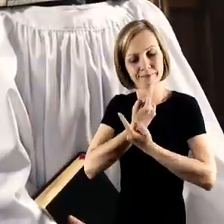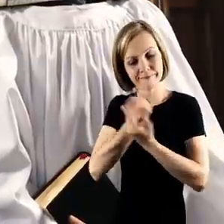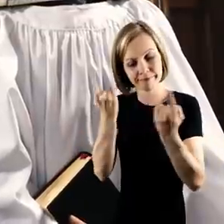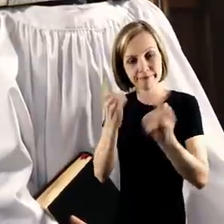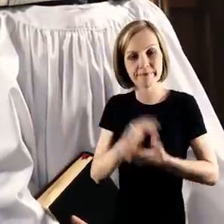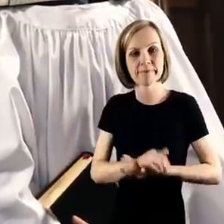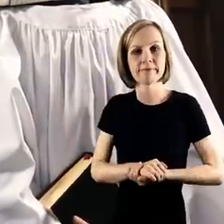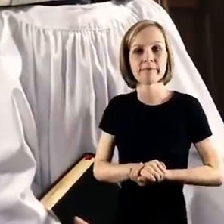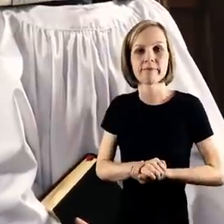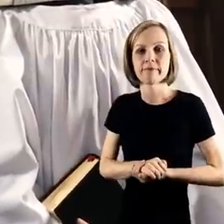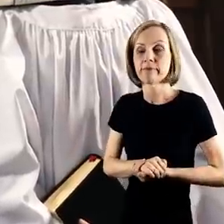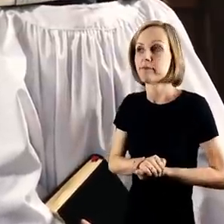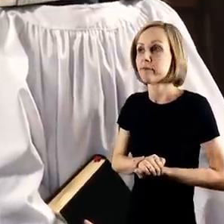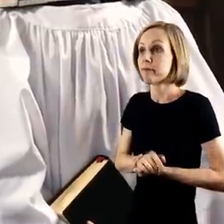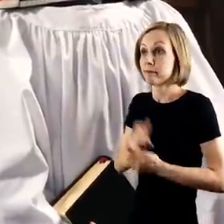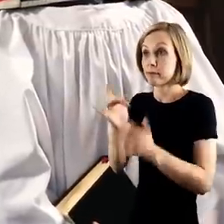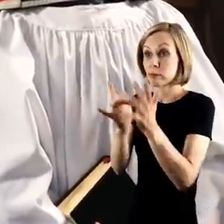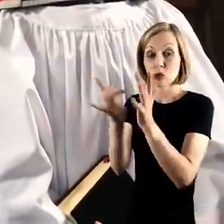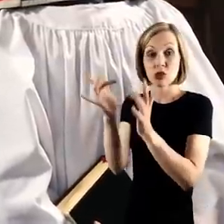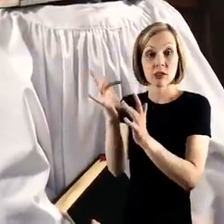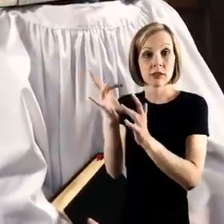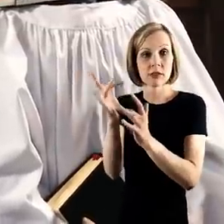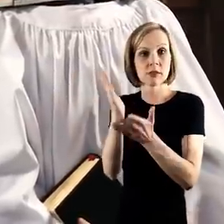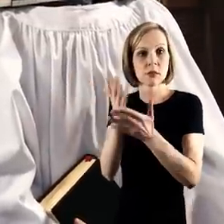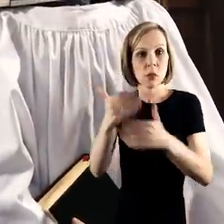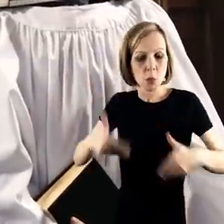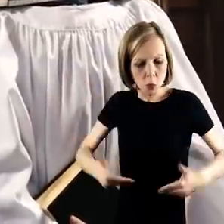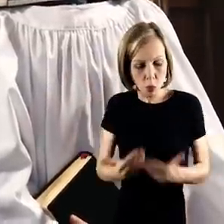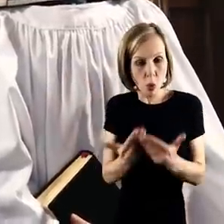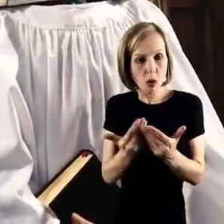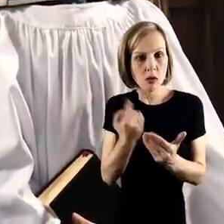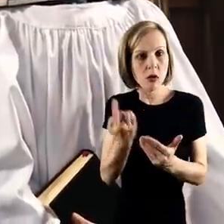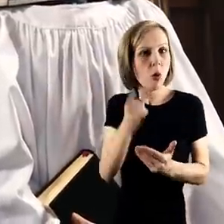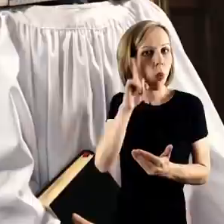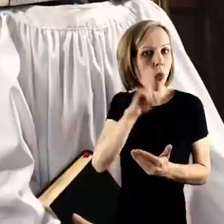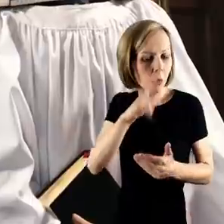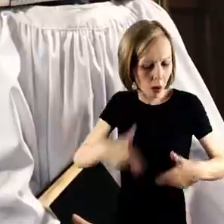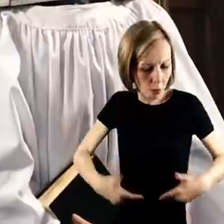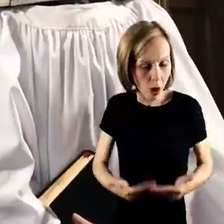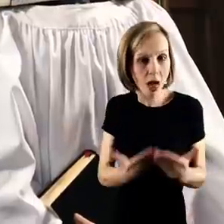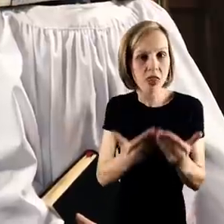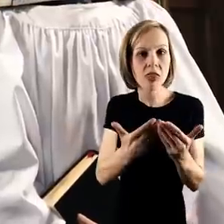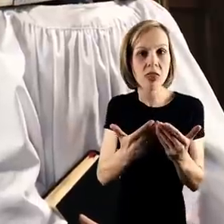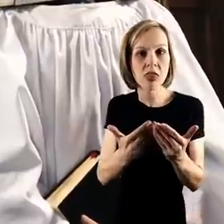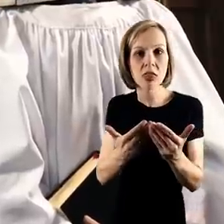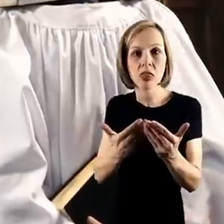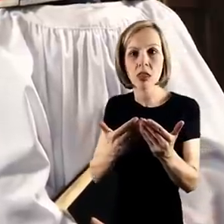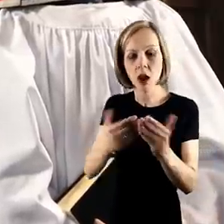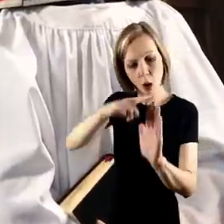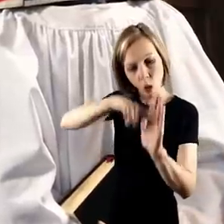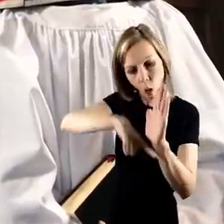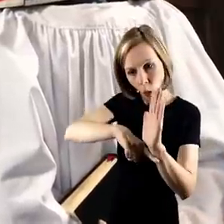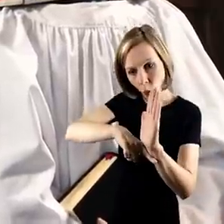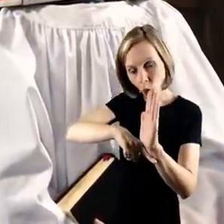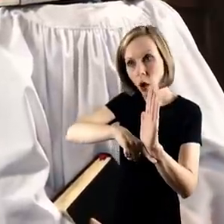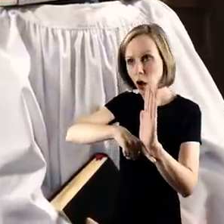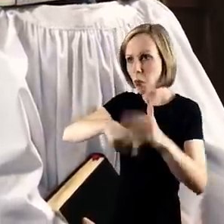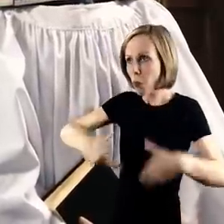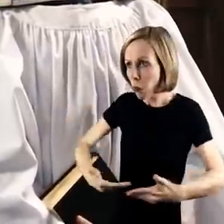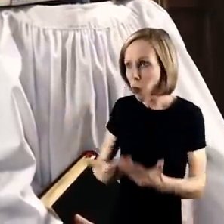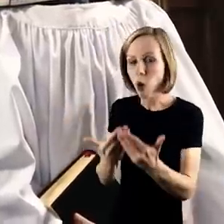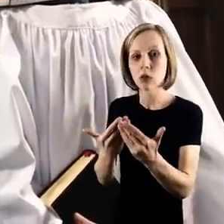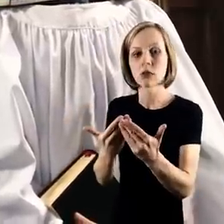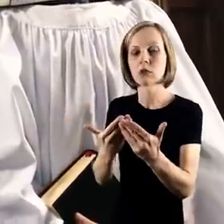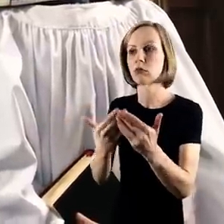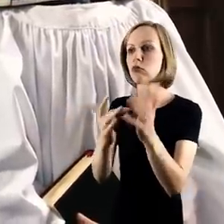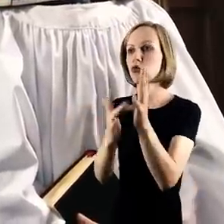Born of a woman, born under the law, Christ has redeemed us from the curse of sin. Let us come to